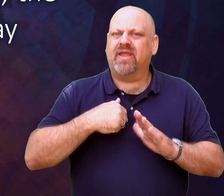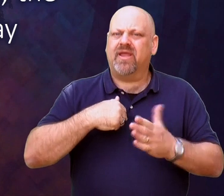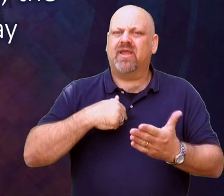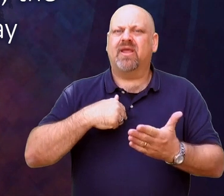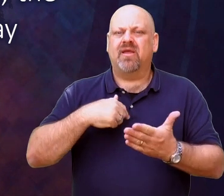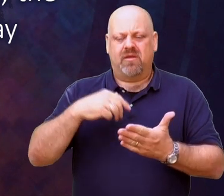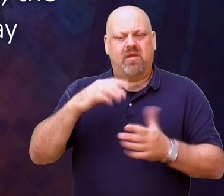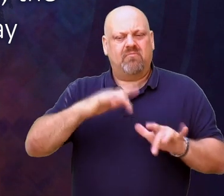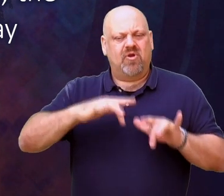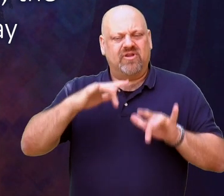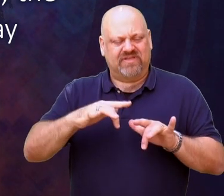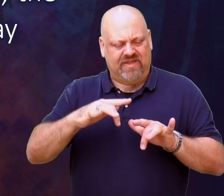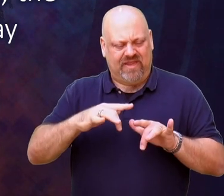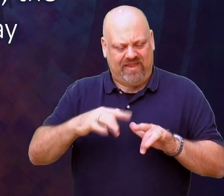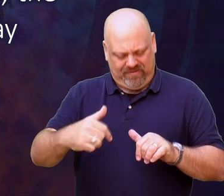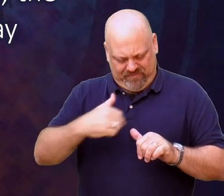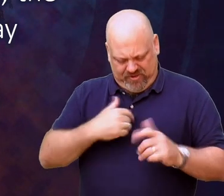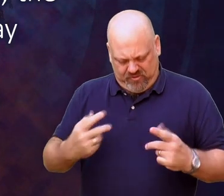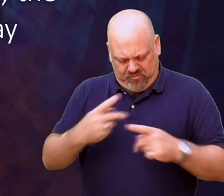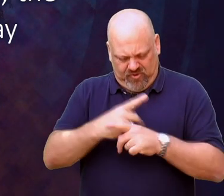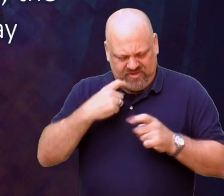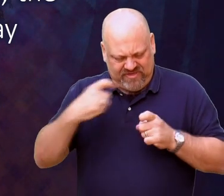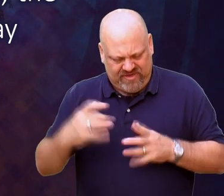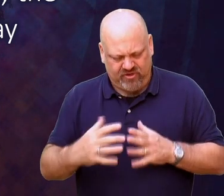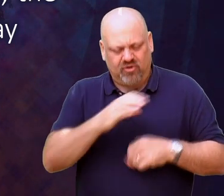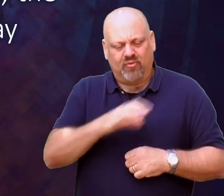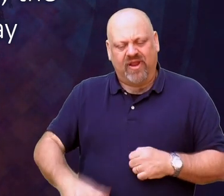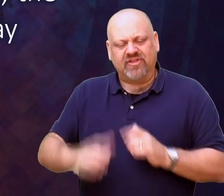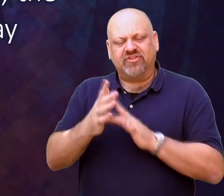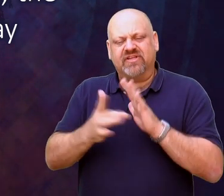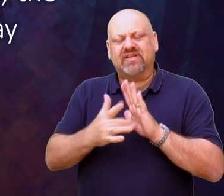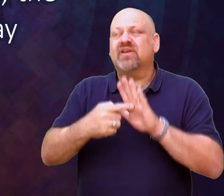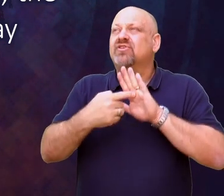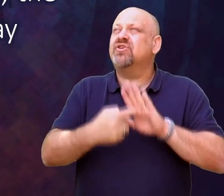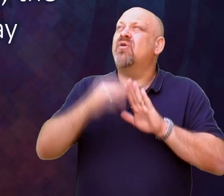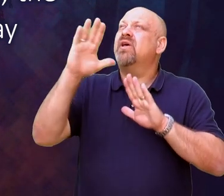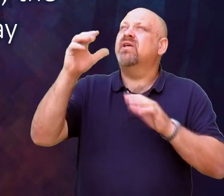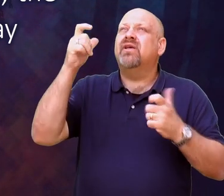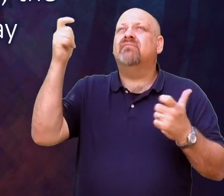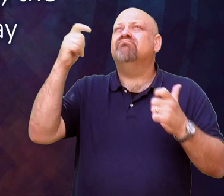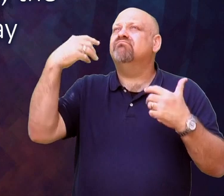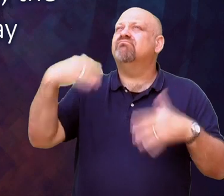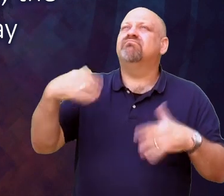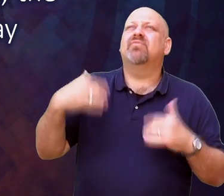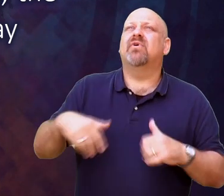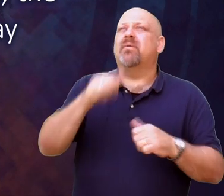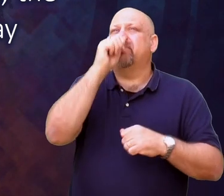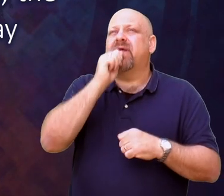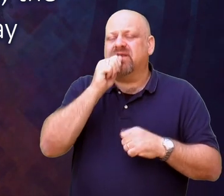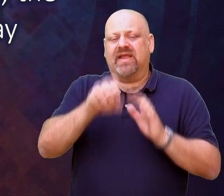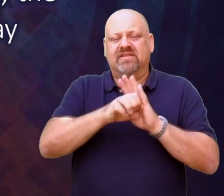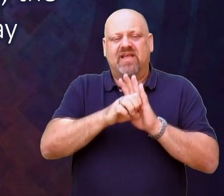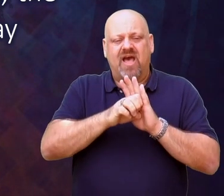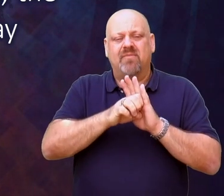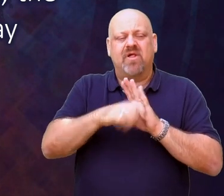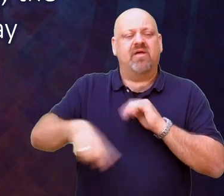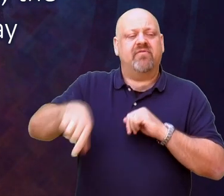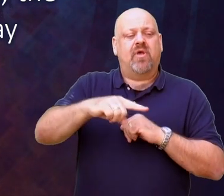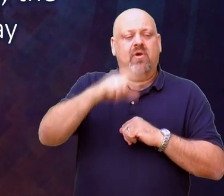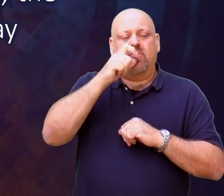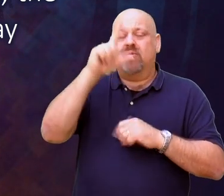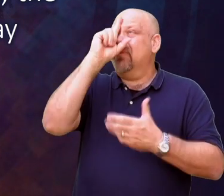sinners, Christ Jesus might display his immense patience as an example for those who would believe in him and